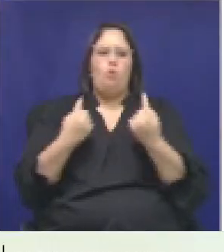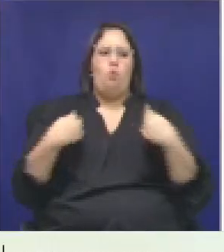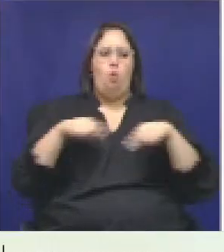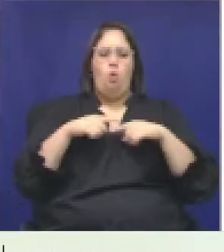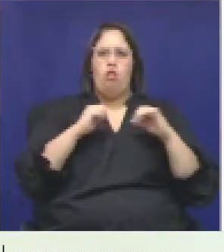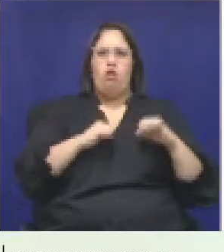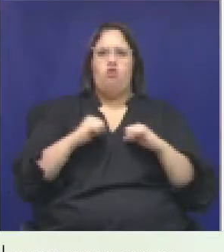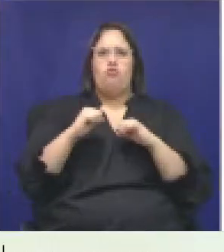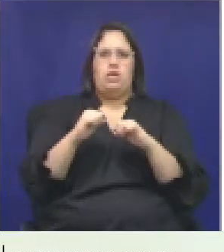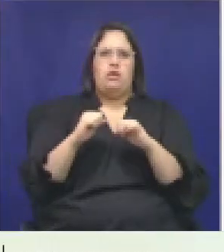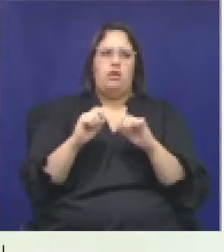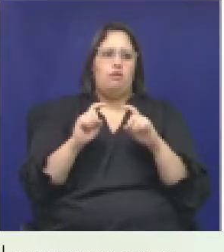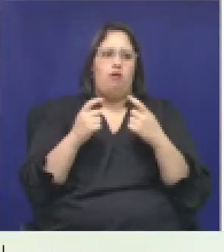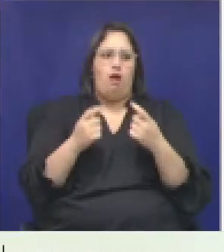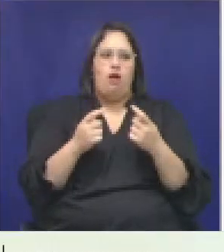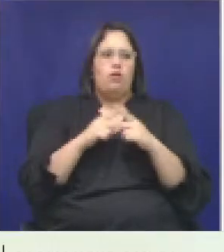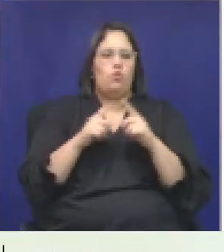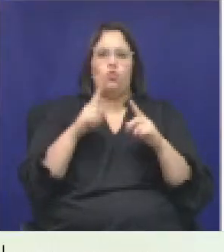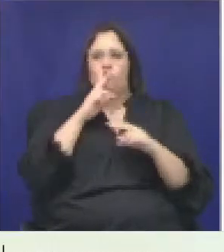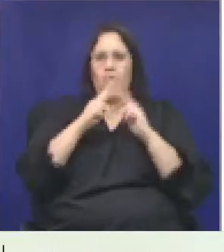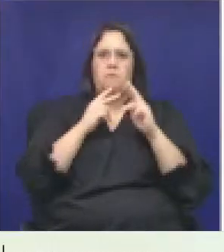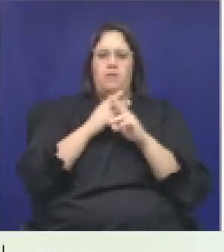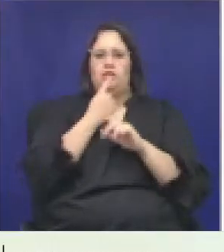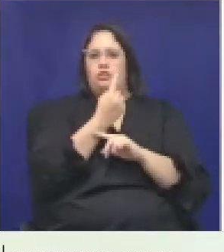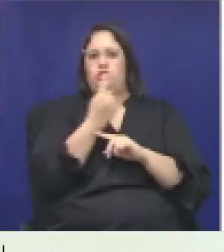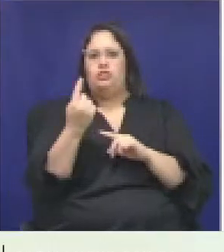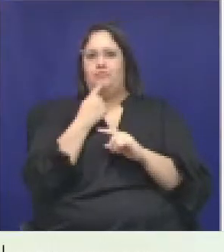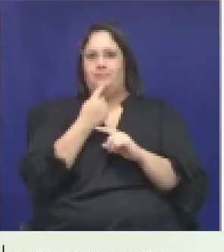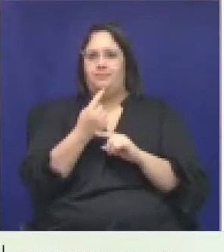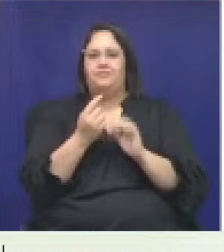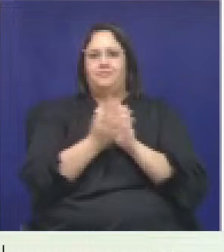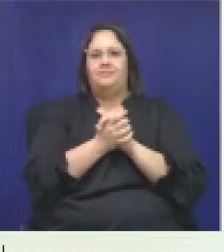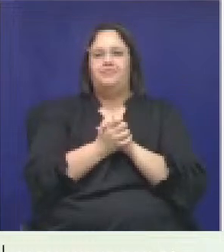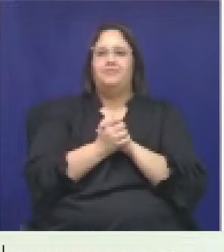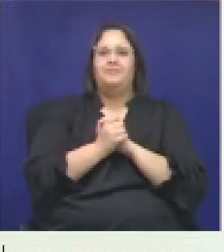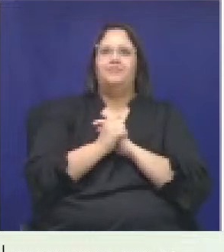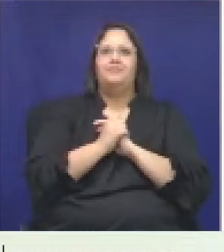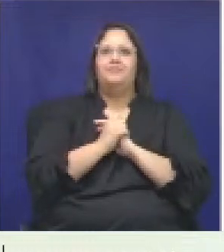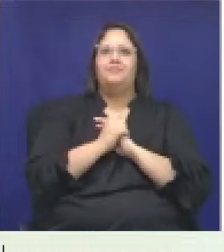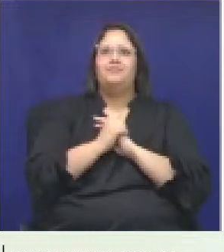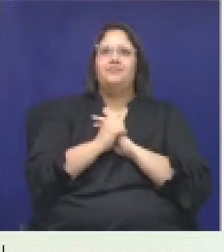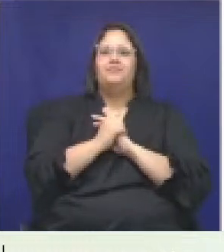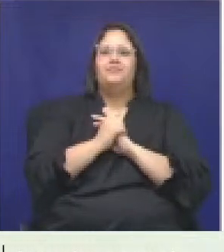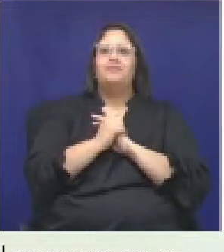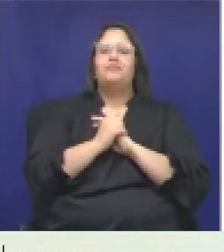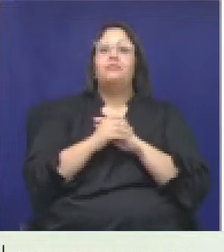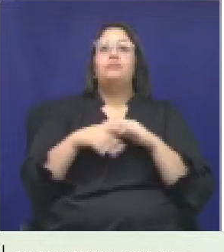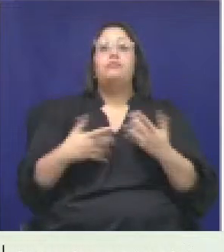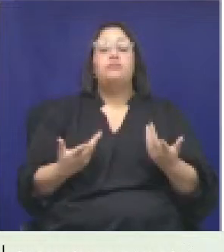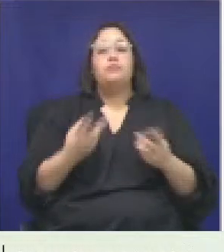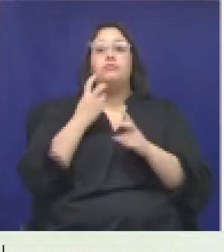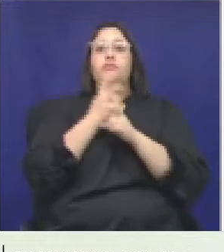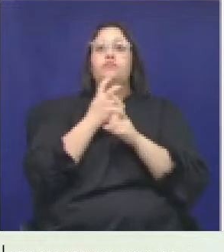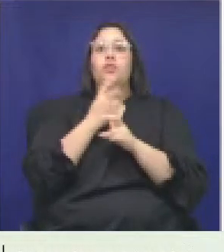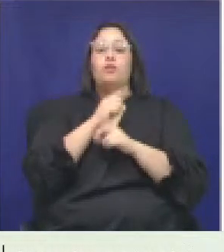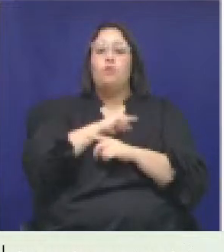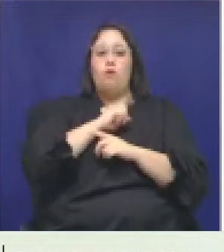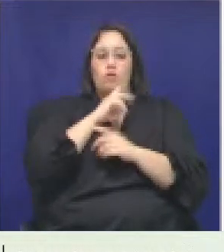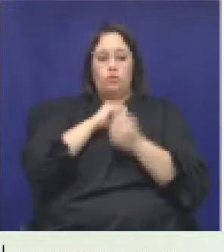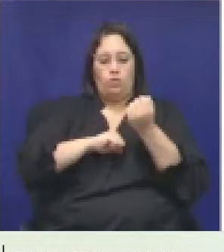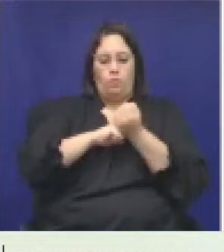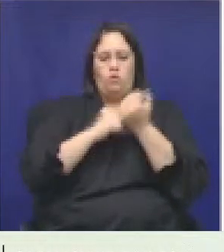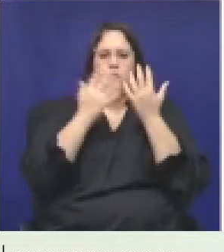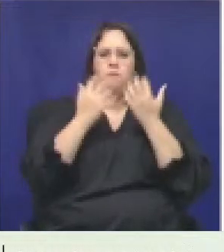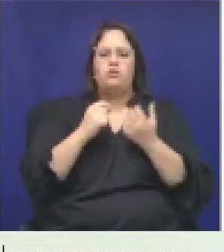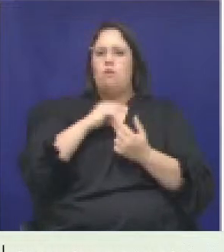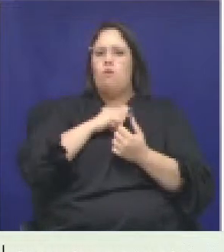agrees, and you're literally going to repeat what everybody else is saying. And it is hard to support this budget